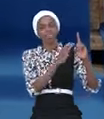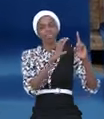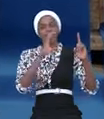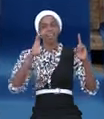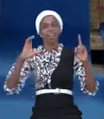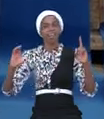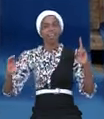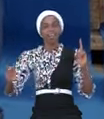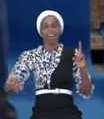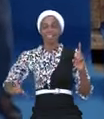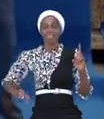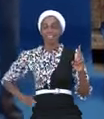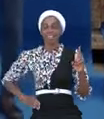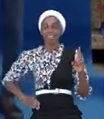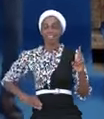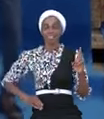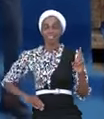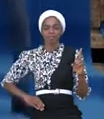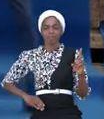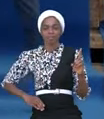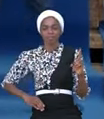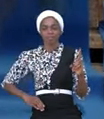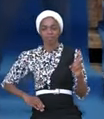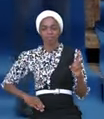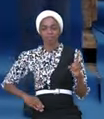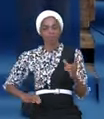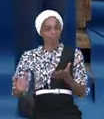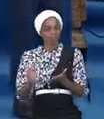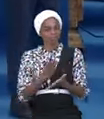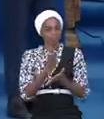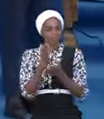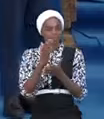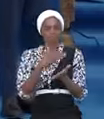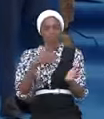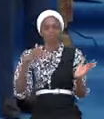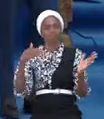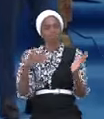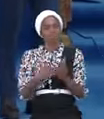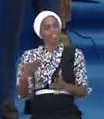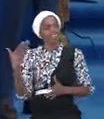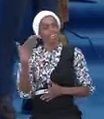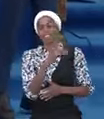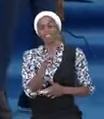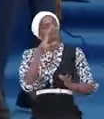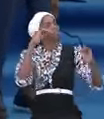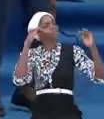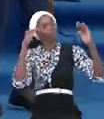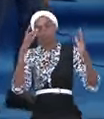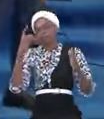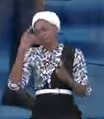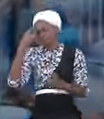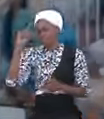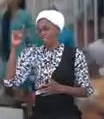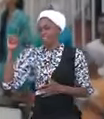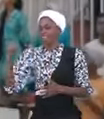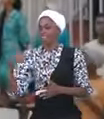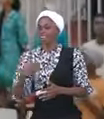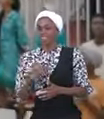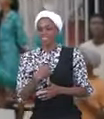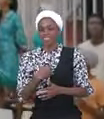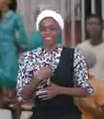through Christ. For the last time, I want you to echo it louder. Come on, everybody. Hey. There is hope for me.